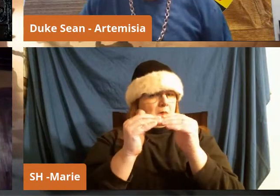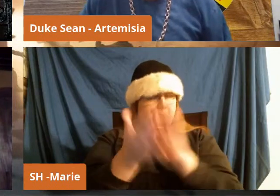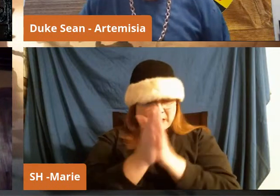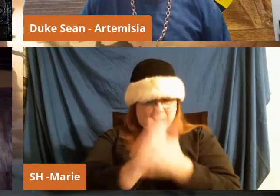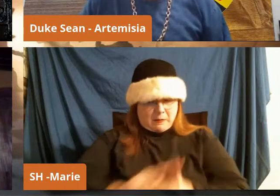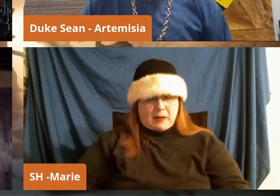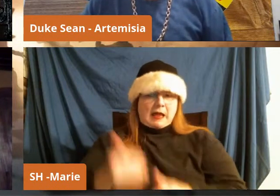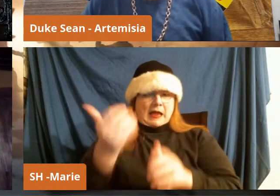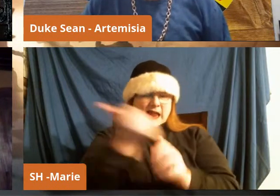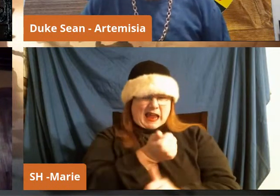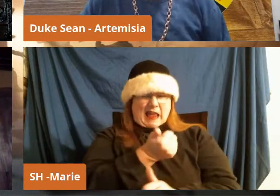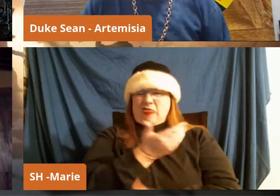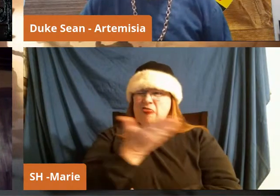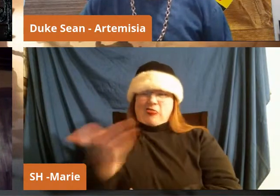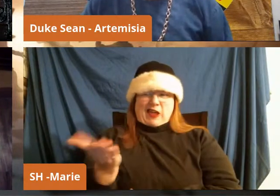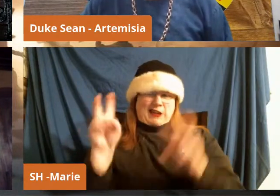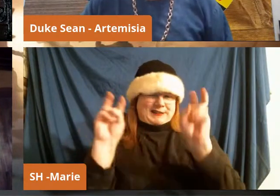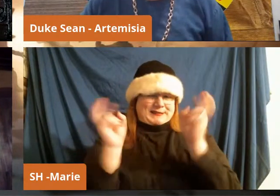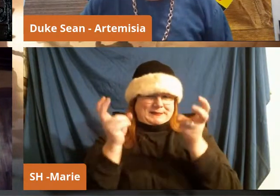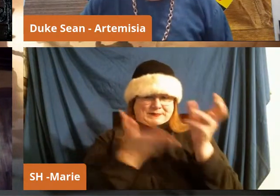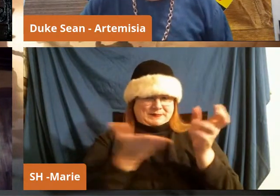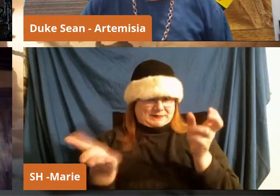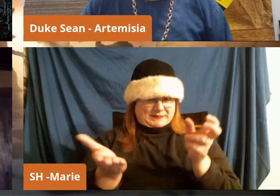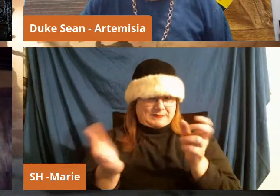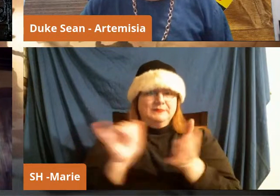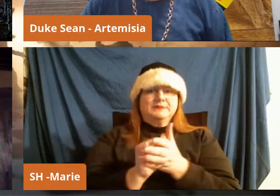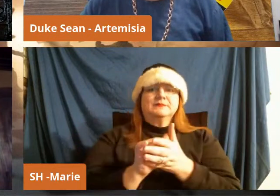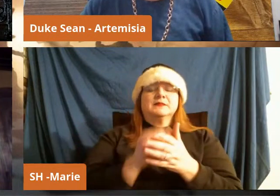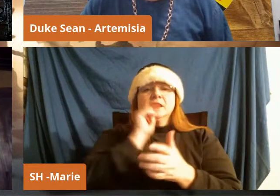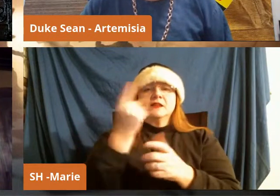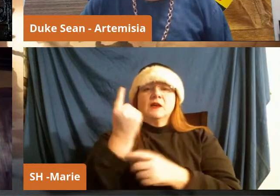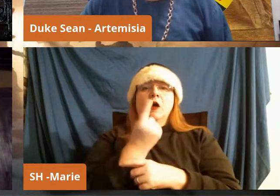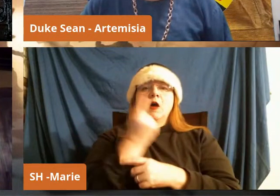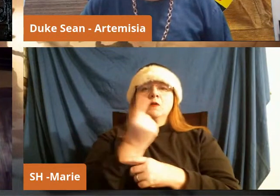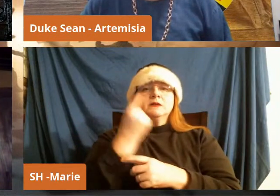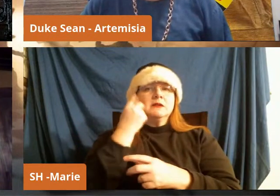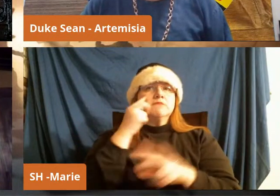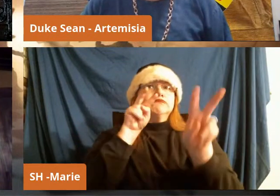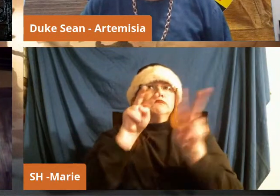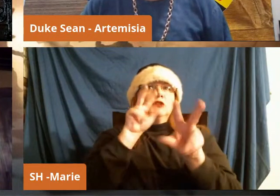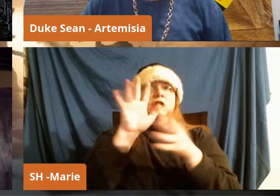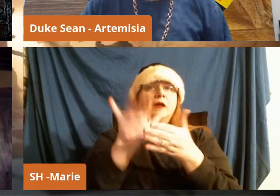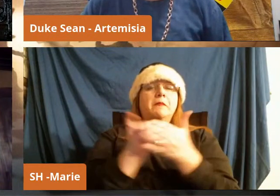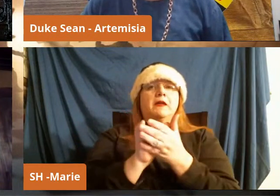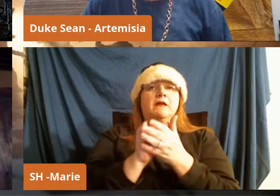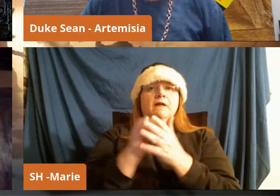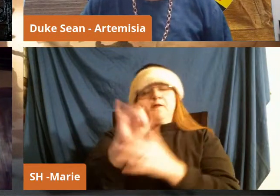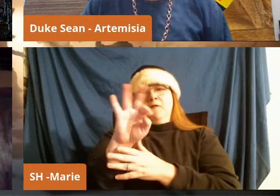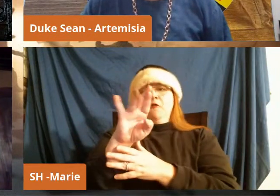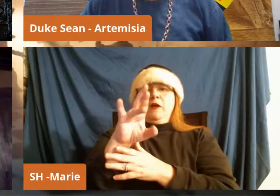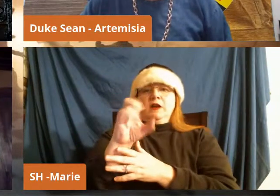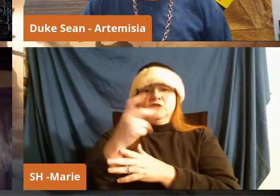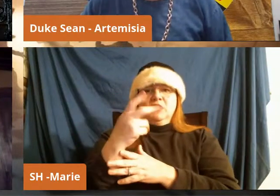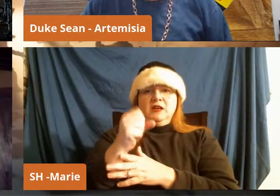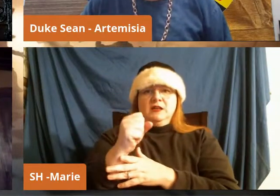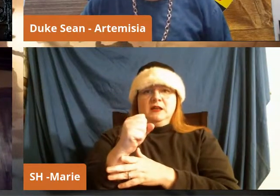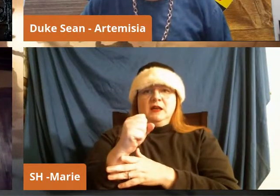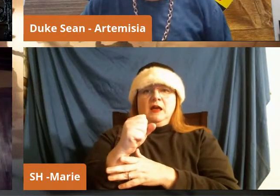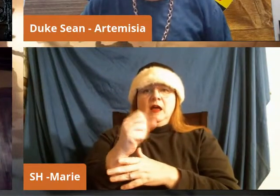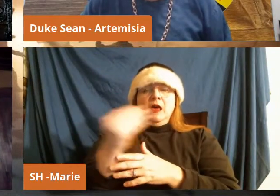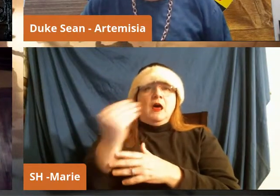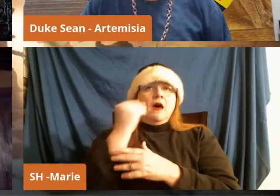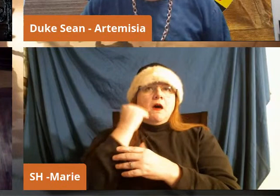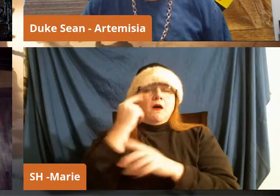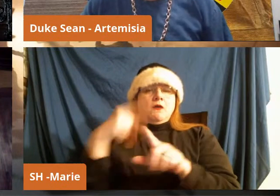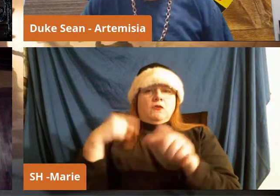a thing. And that's kind of how I've always looked at the at franchise. And and I know it